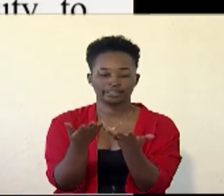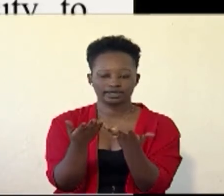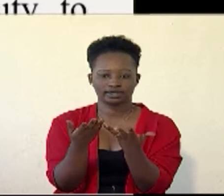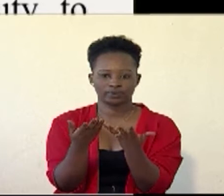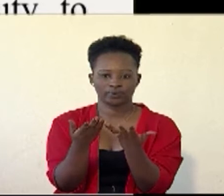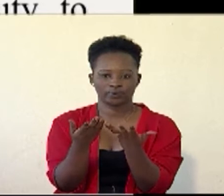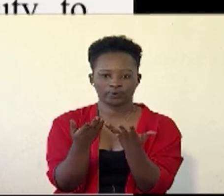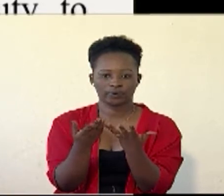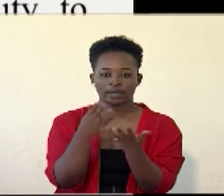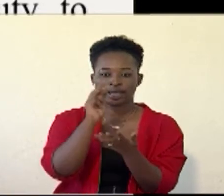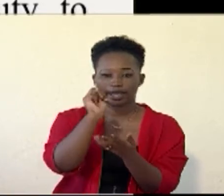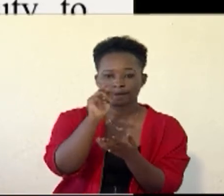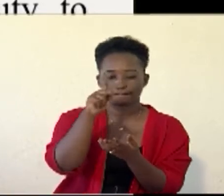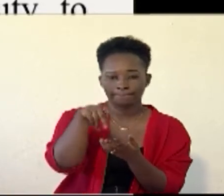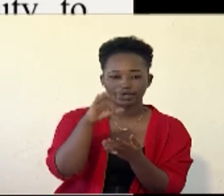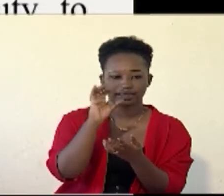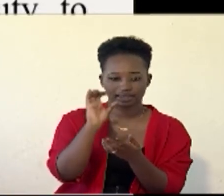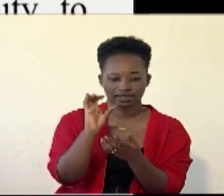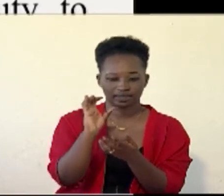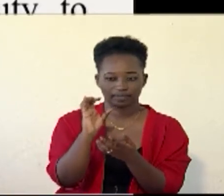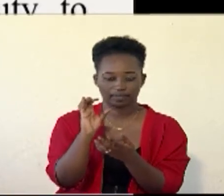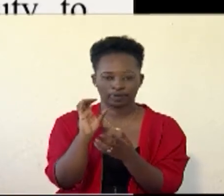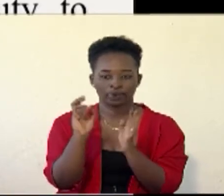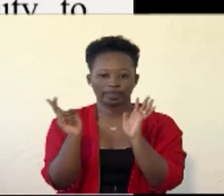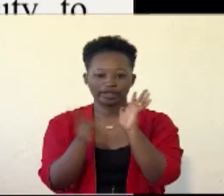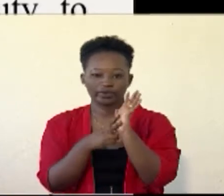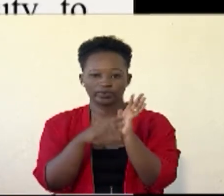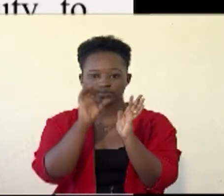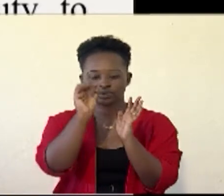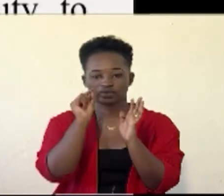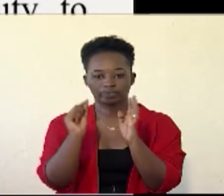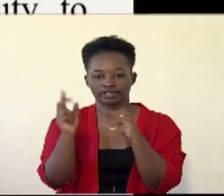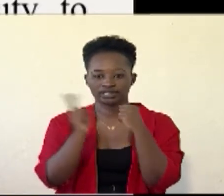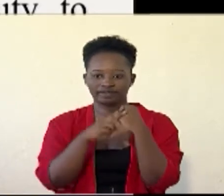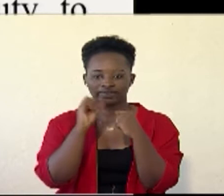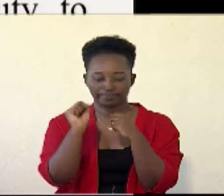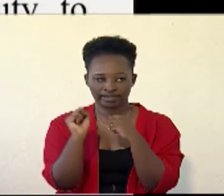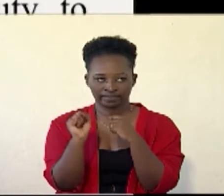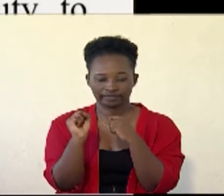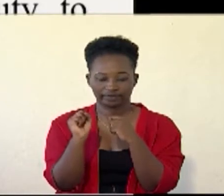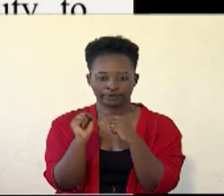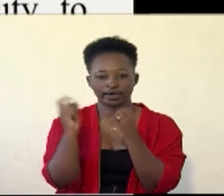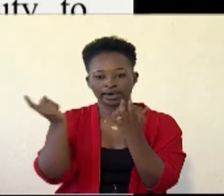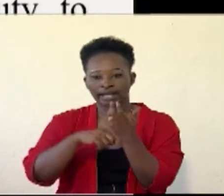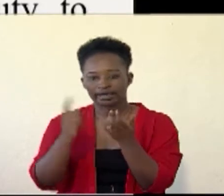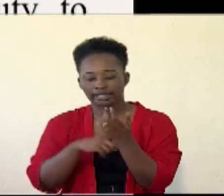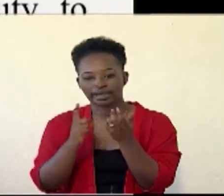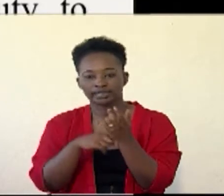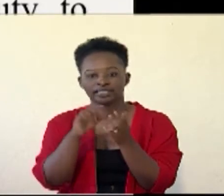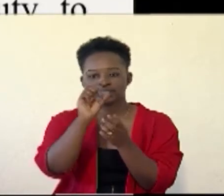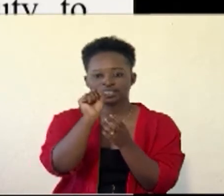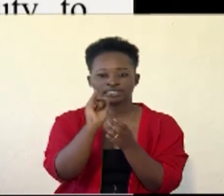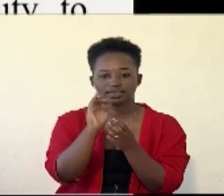given that marginal propensity to consume is 0.75, calculate the size of the